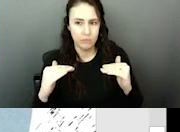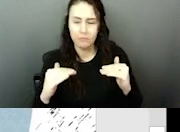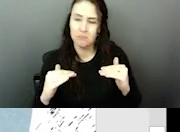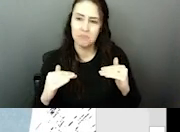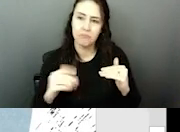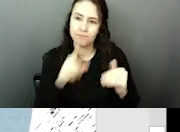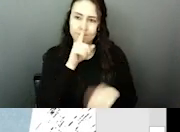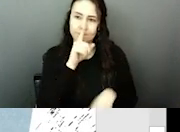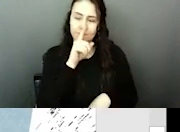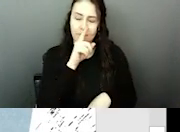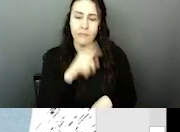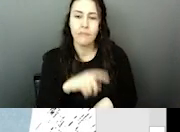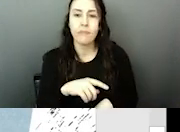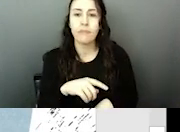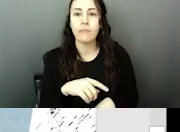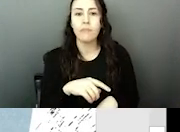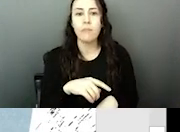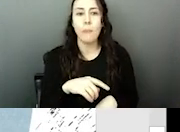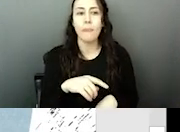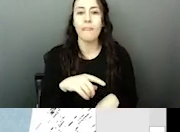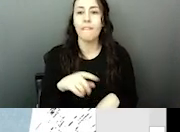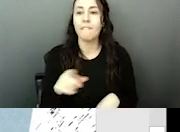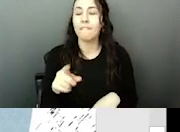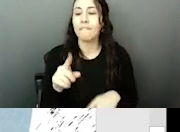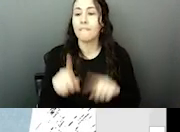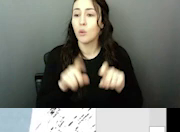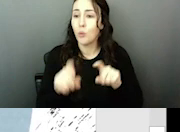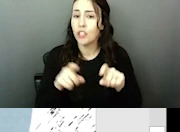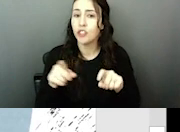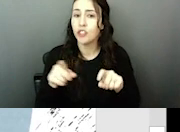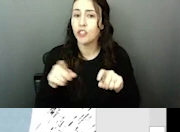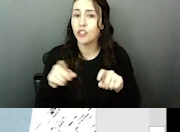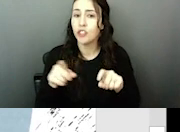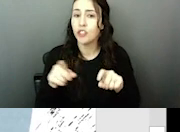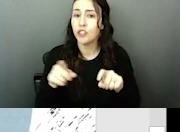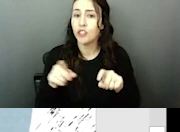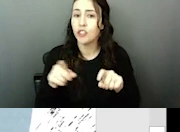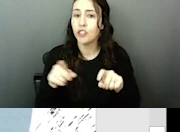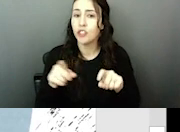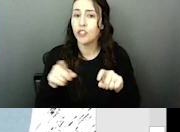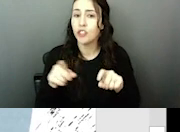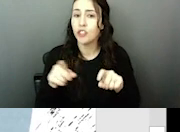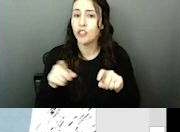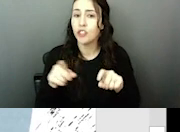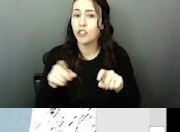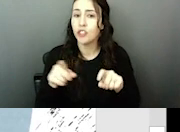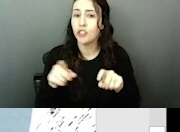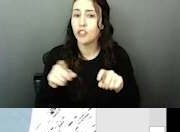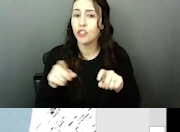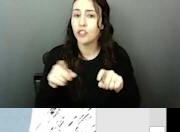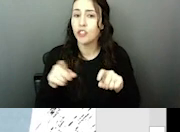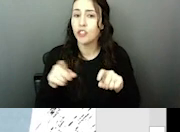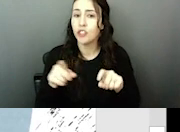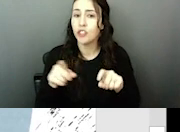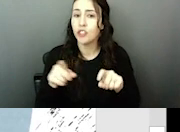when the questions that you were talking with Dr. Zentner about around accountability, it struck me that